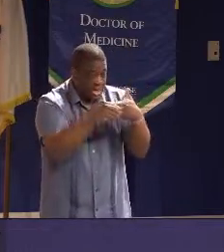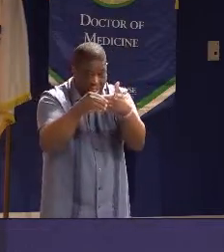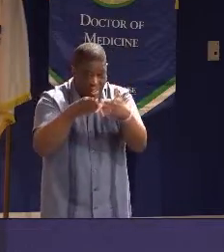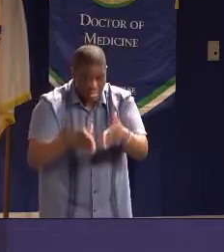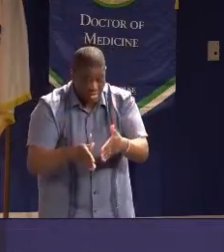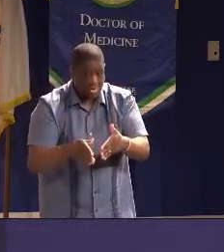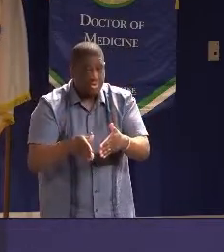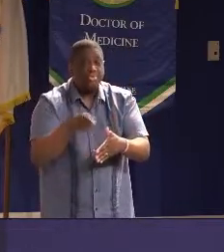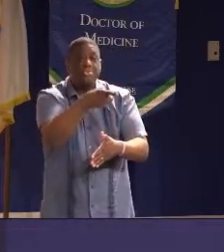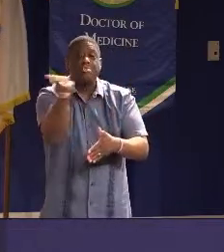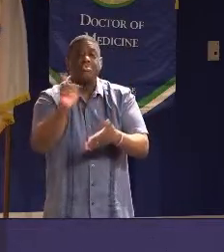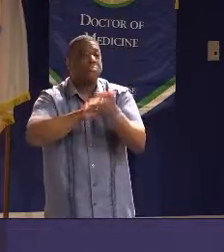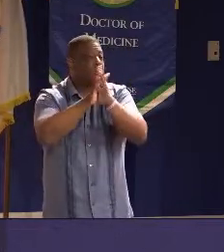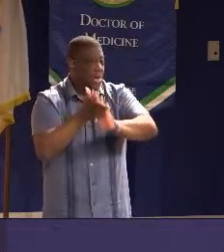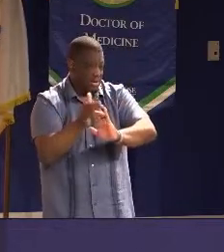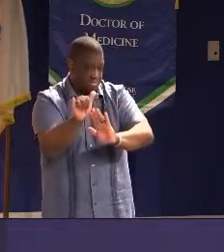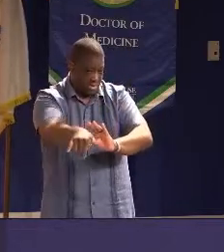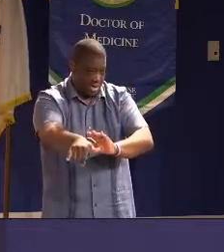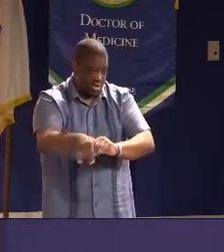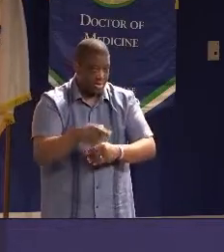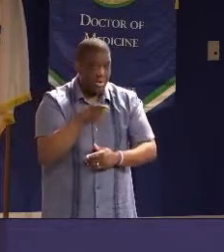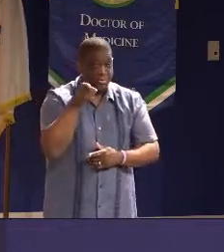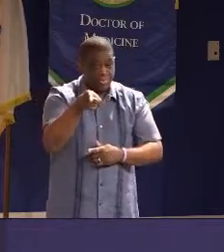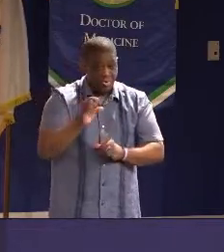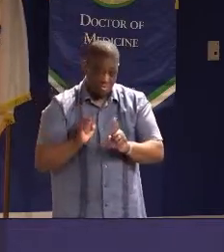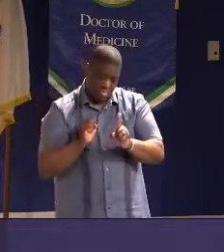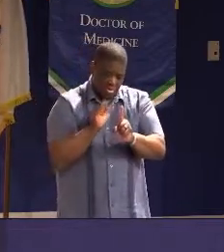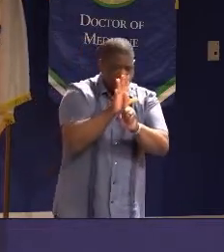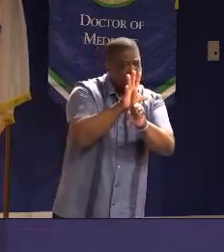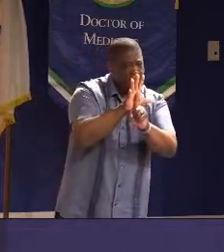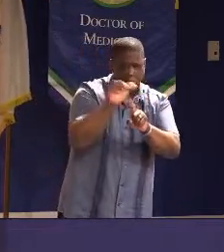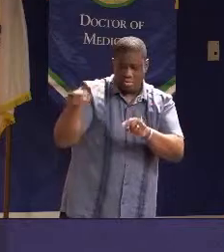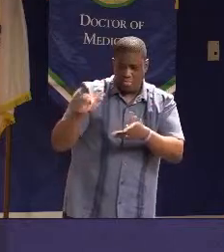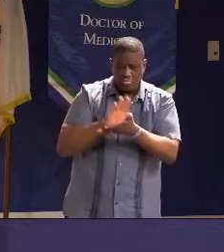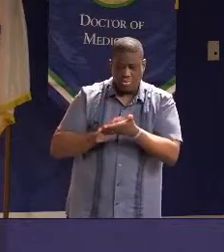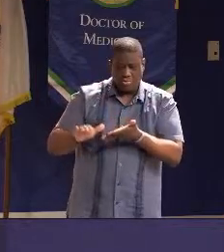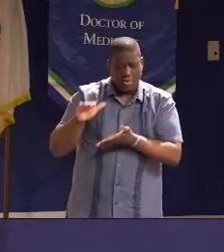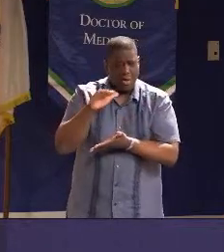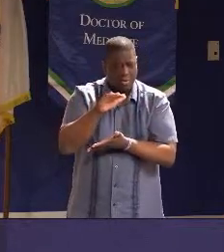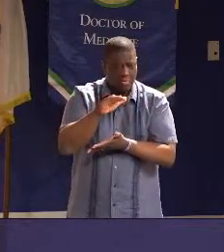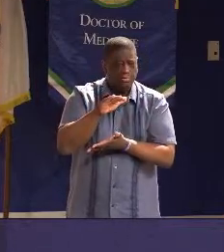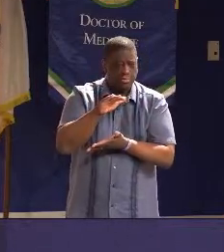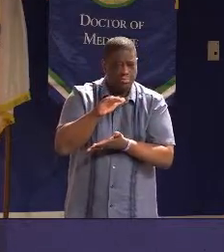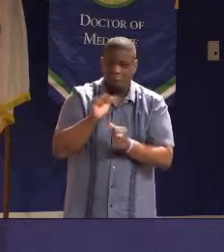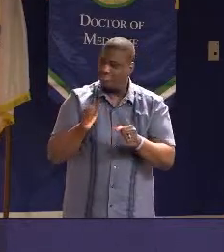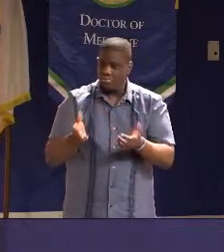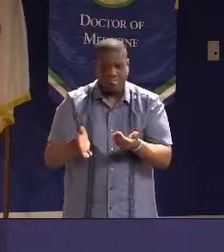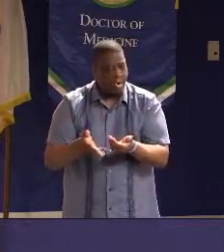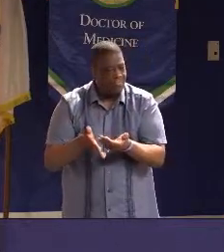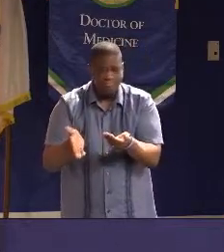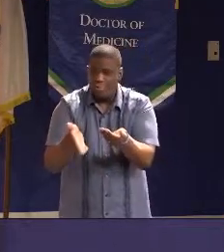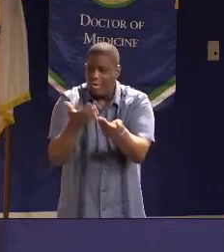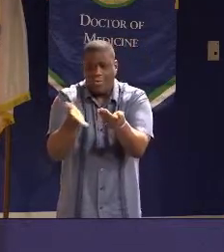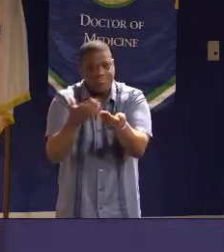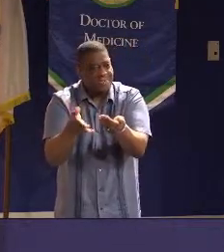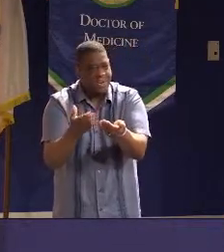right. Your impact on Morehouse School of Medicine is already